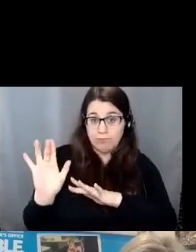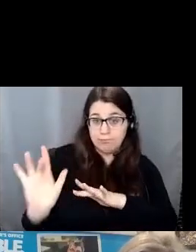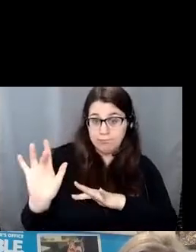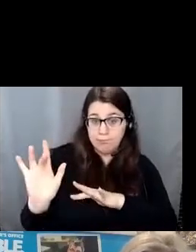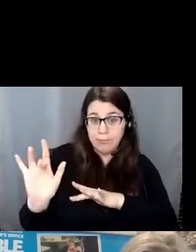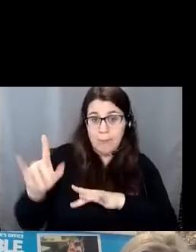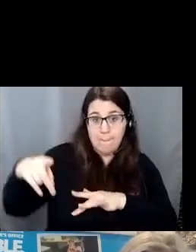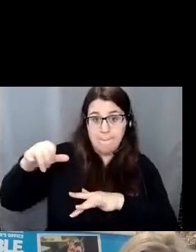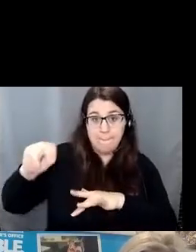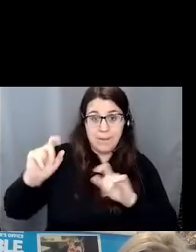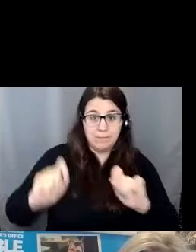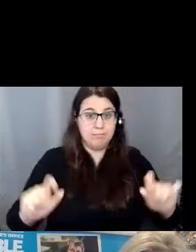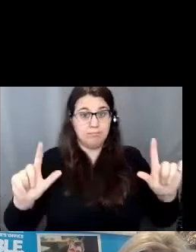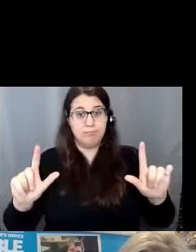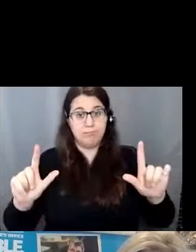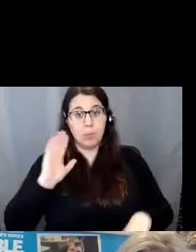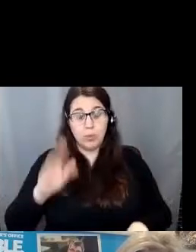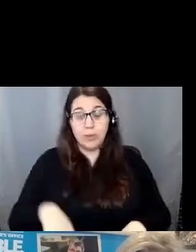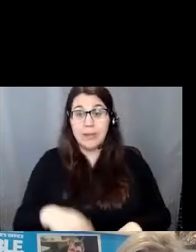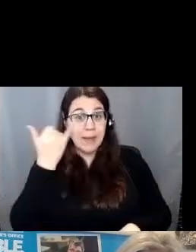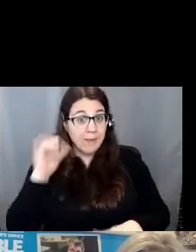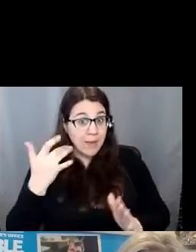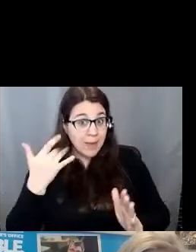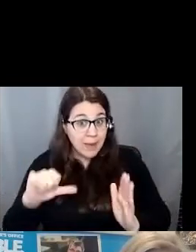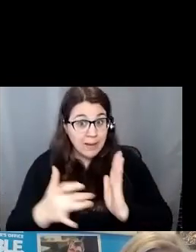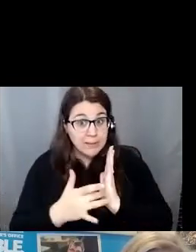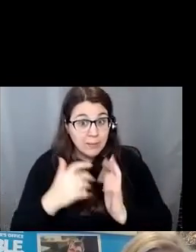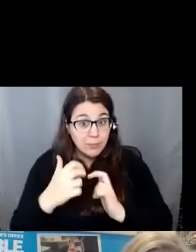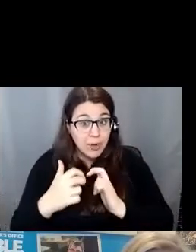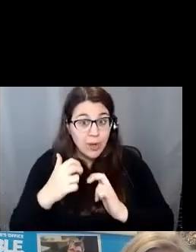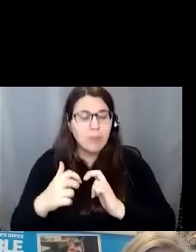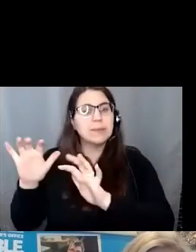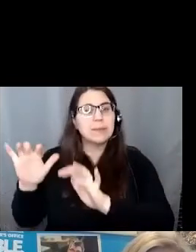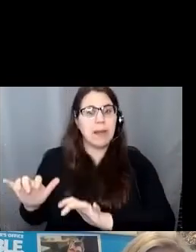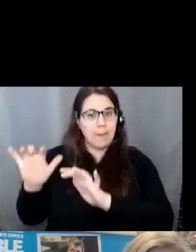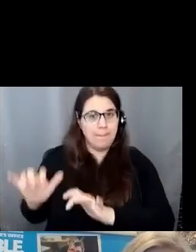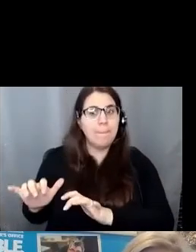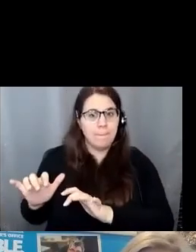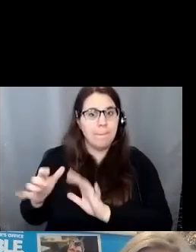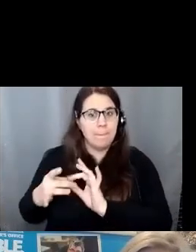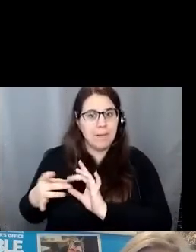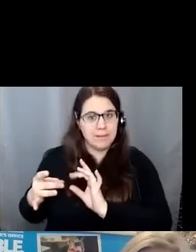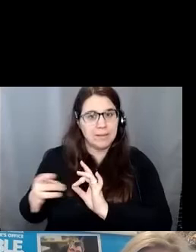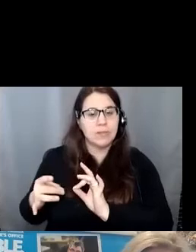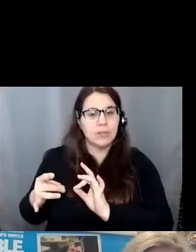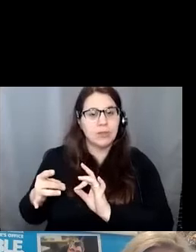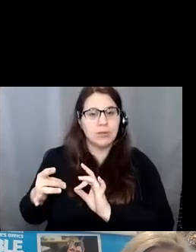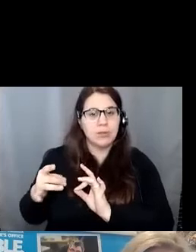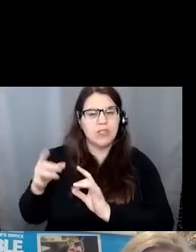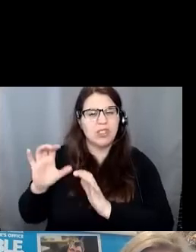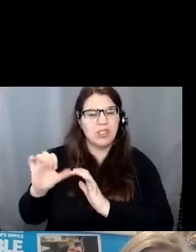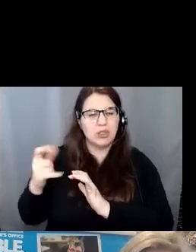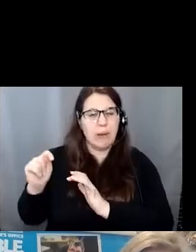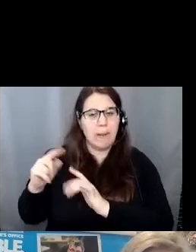For technical issues, please include a message in the chat box that is being monitored by Mr. Mallory. So again, we're